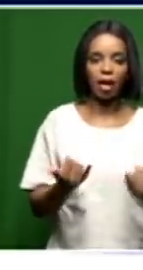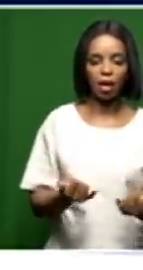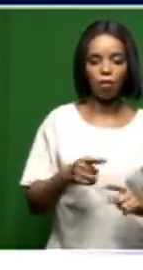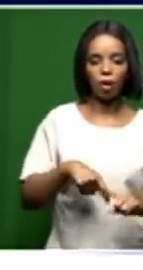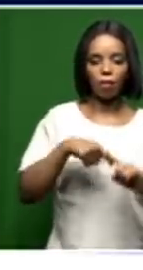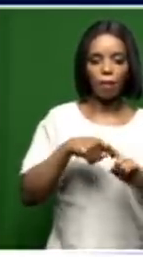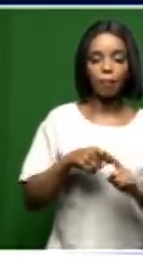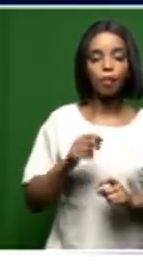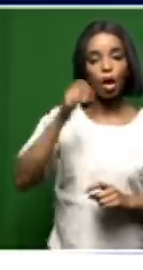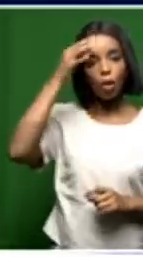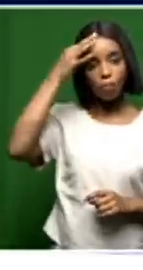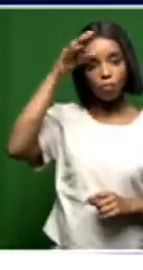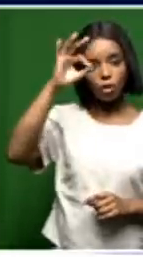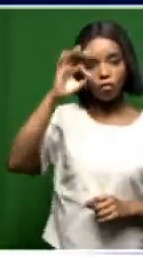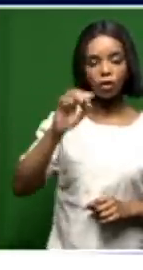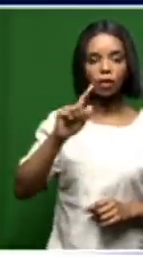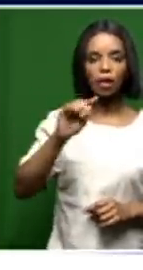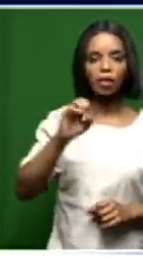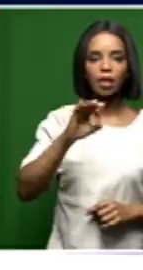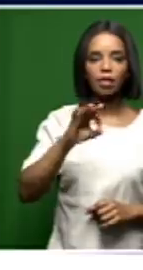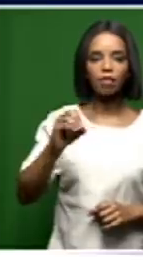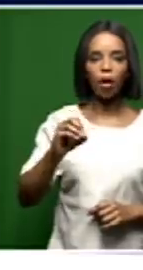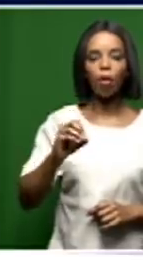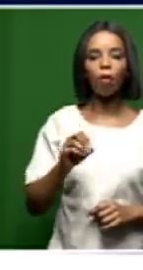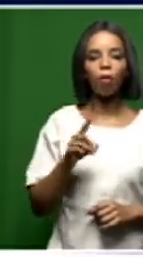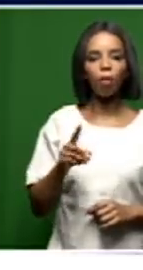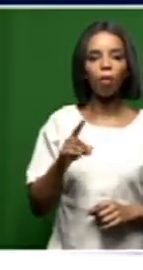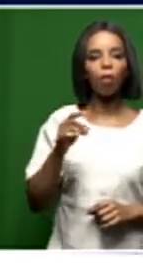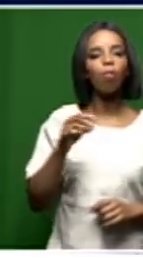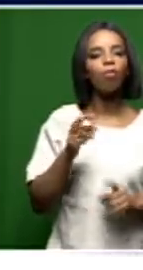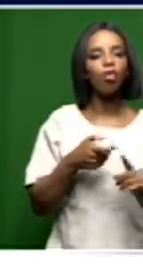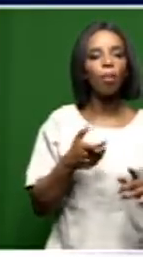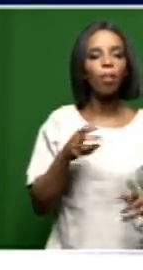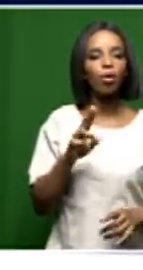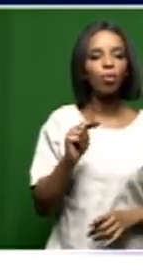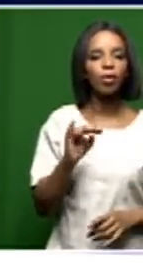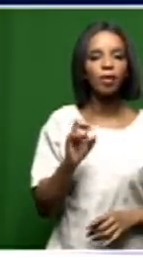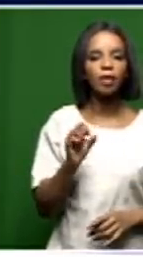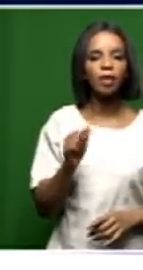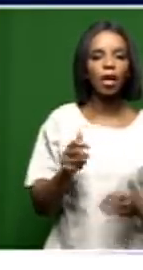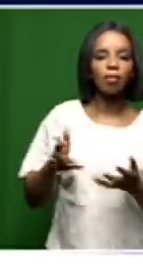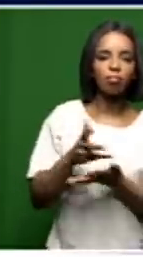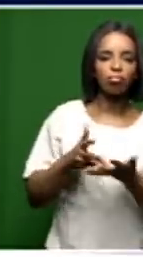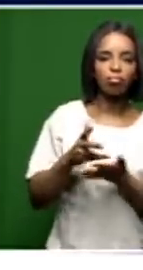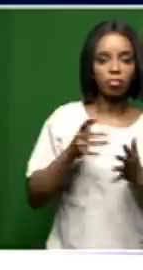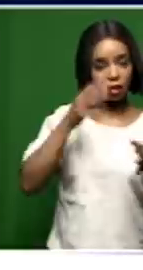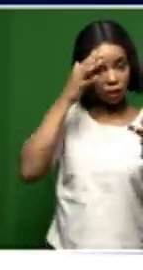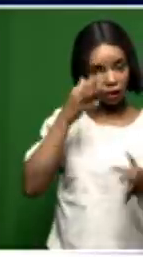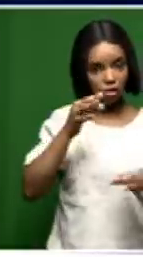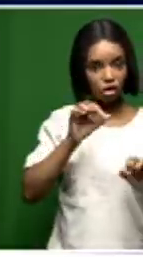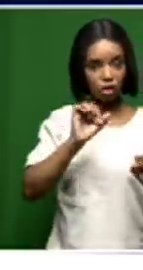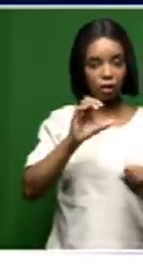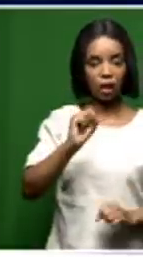Analyst Professor Lesiba Teffo is from UNISA, and we were discussing the decision made by Scopa to invite